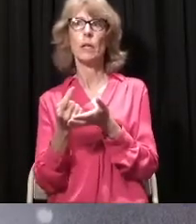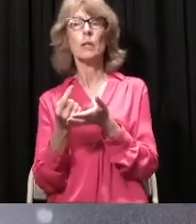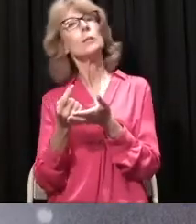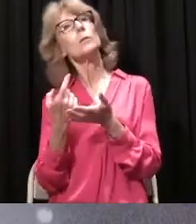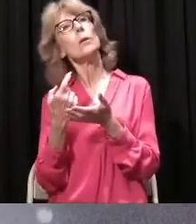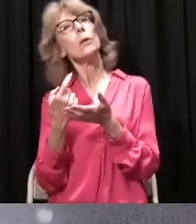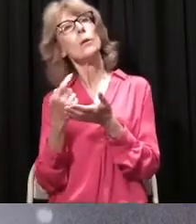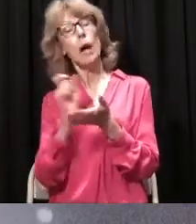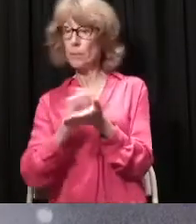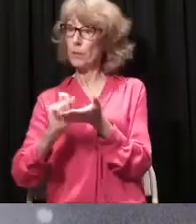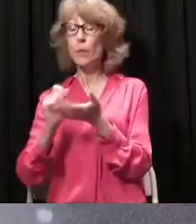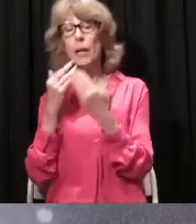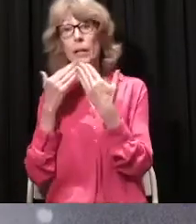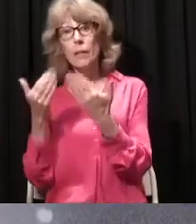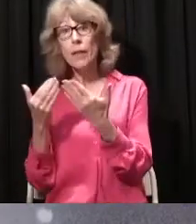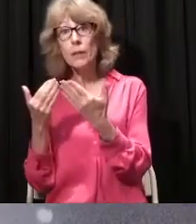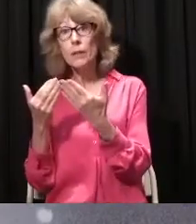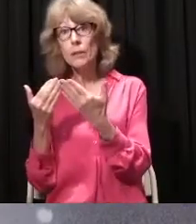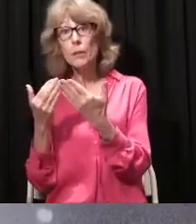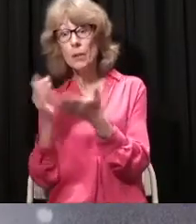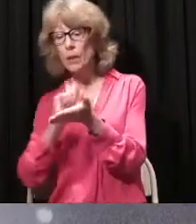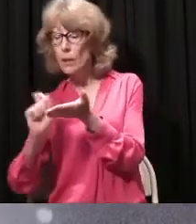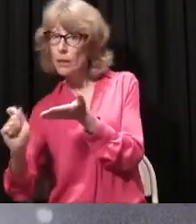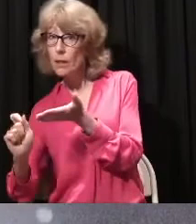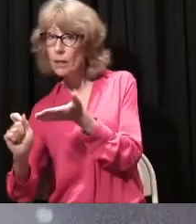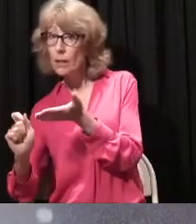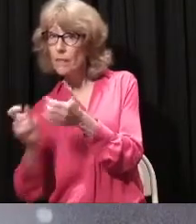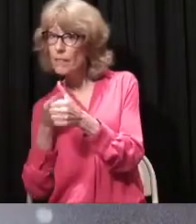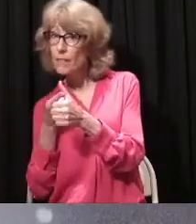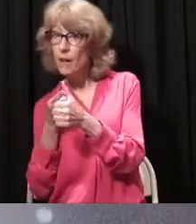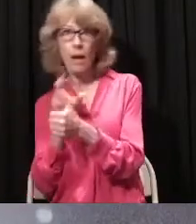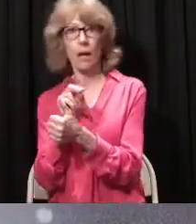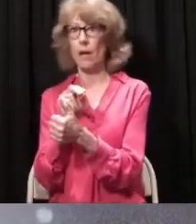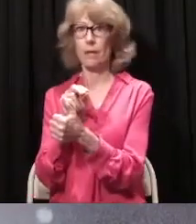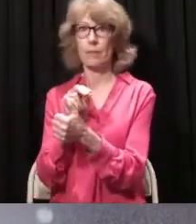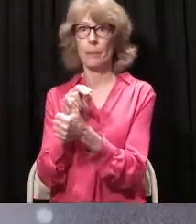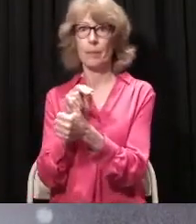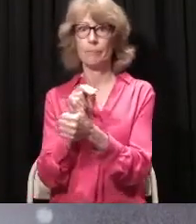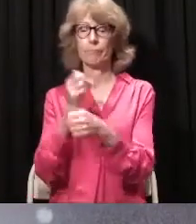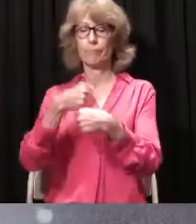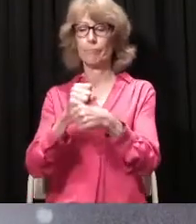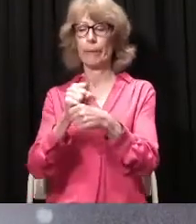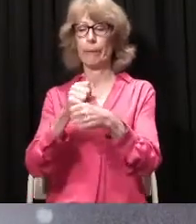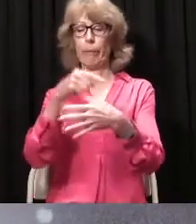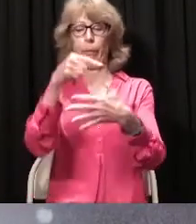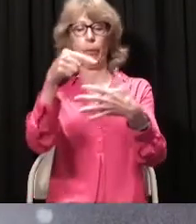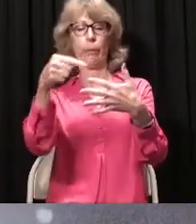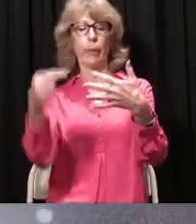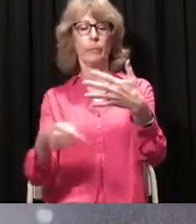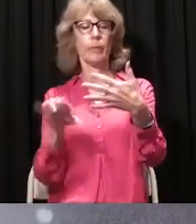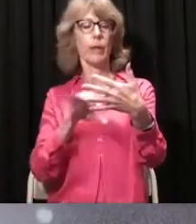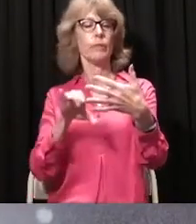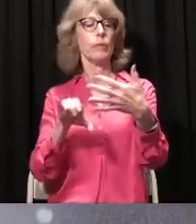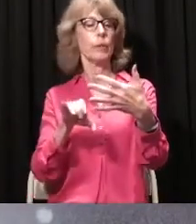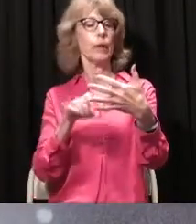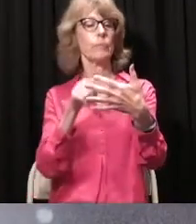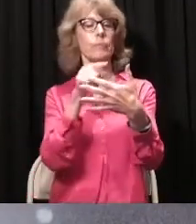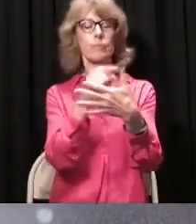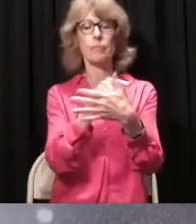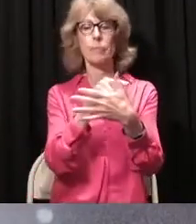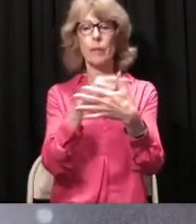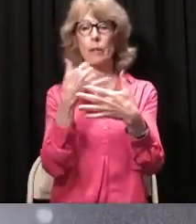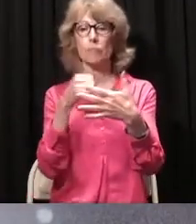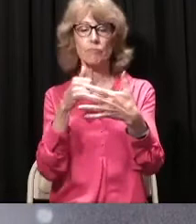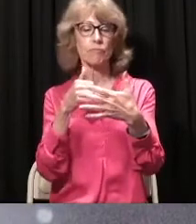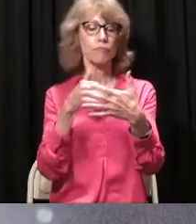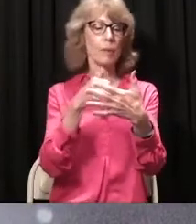top. It's like, yeah, I'm going to do my lawn. I'm going to clean the kitchen. I'm going to, make all these meals. I'm going to watch 8 hours of Netflix. I'm going to play